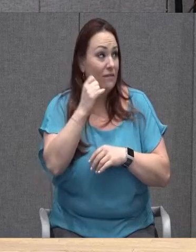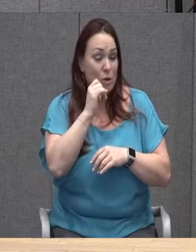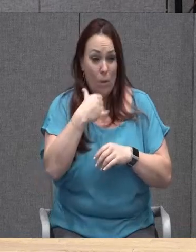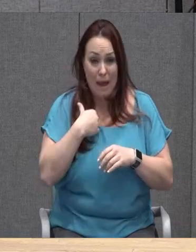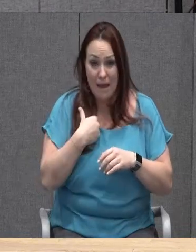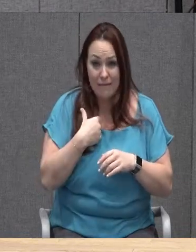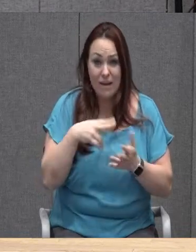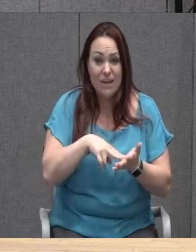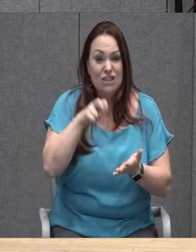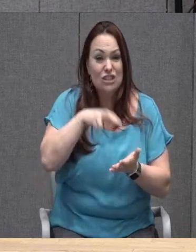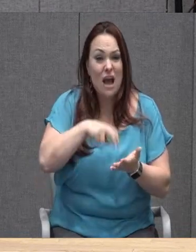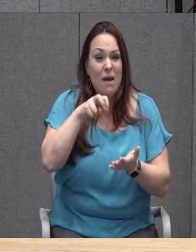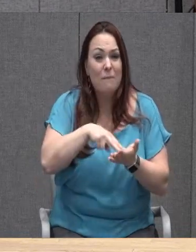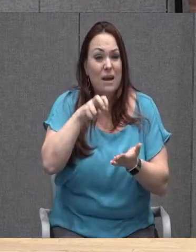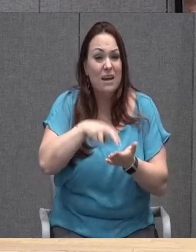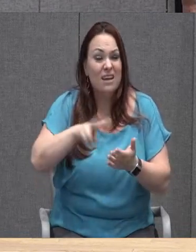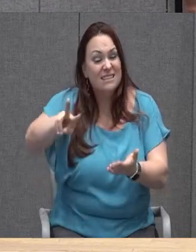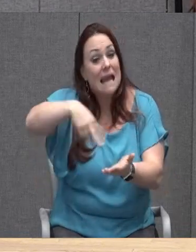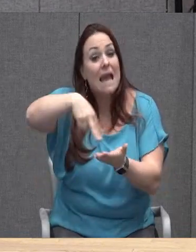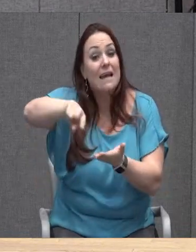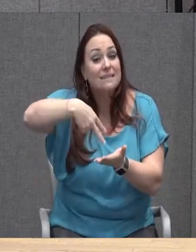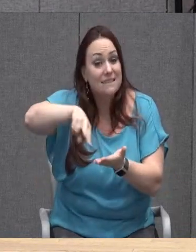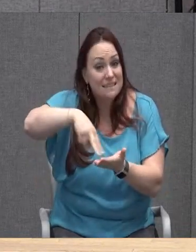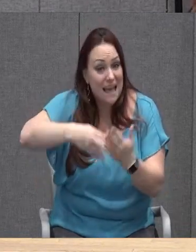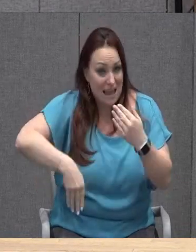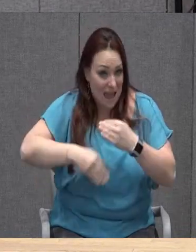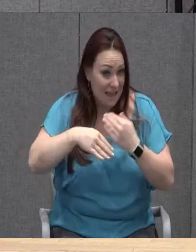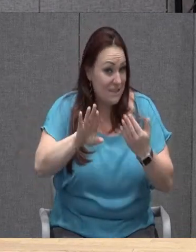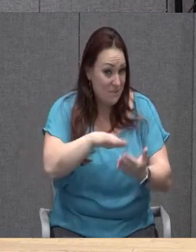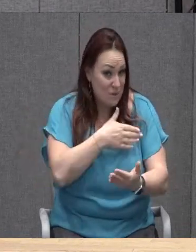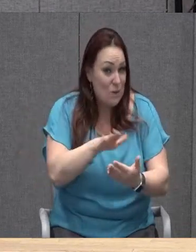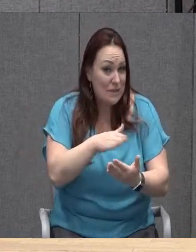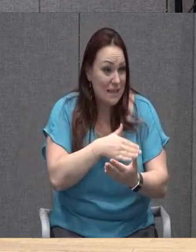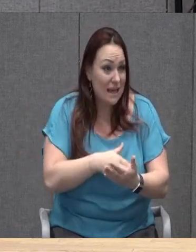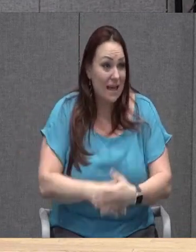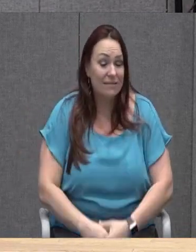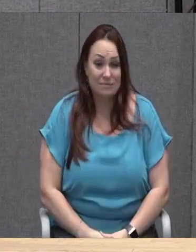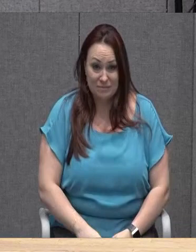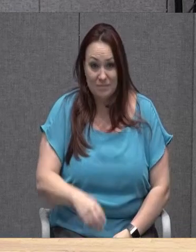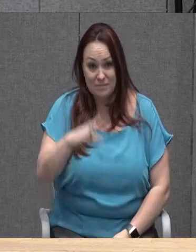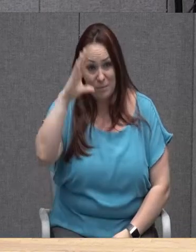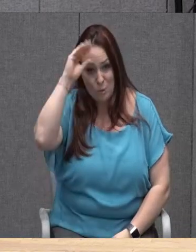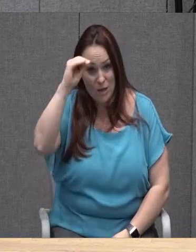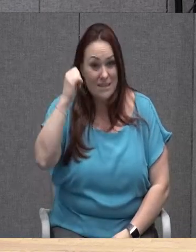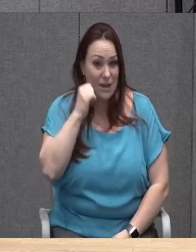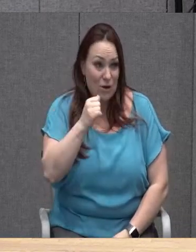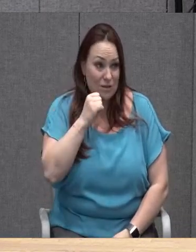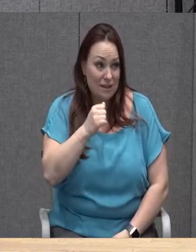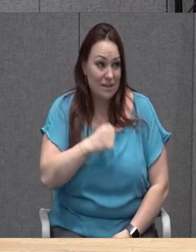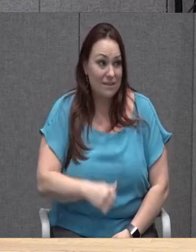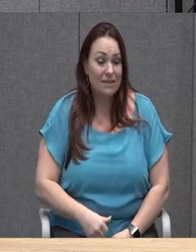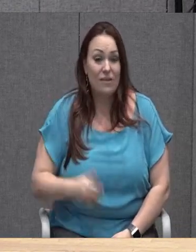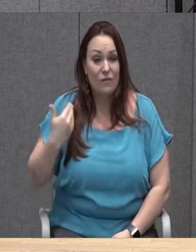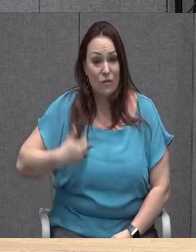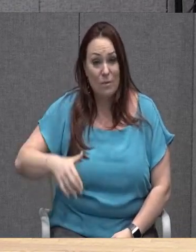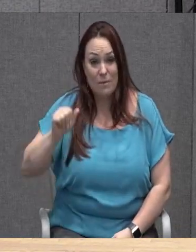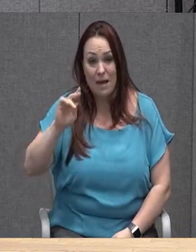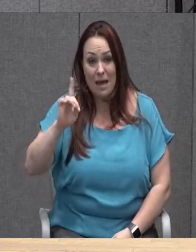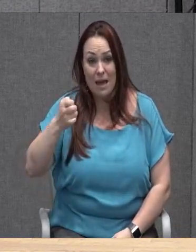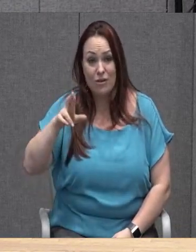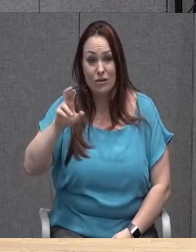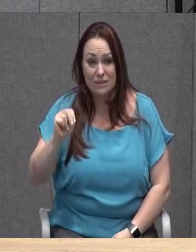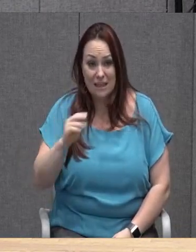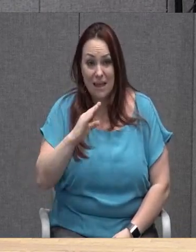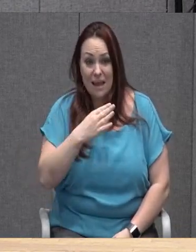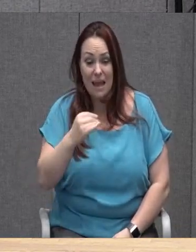anything, just jump around. Dance. Dance. Put some music on. Niños y niñas, de parte de Señor Anderson, from all the crew,